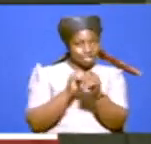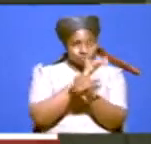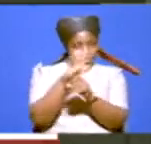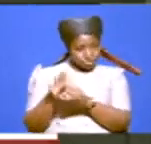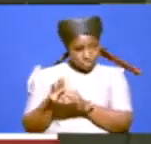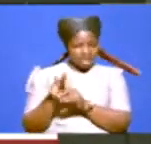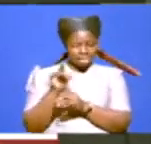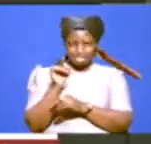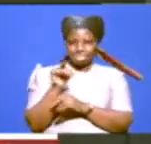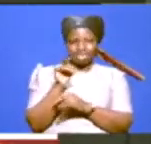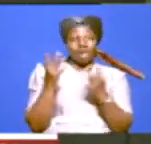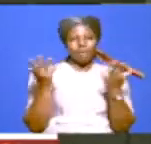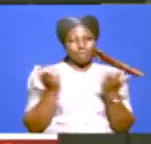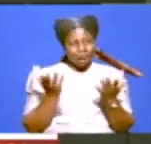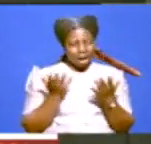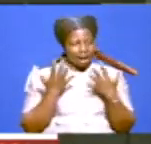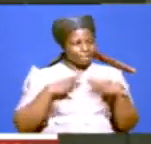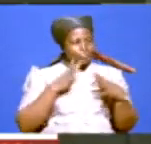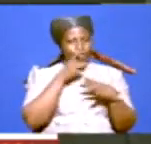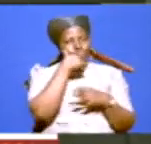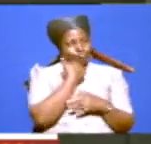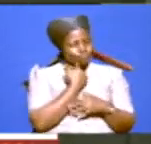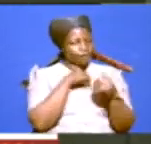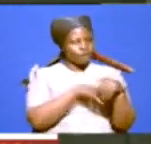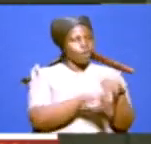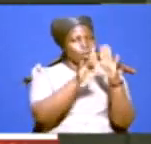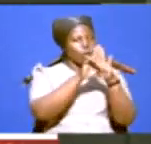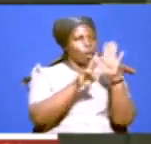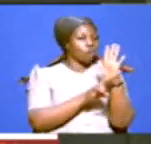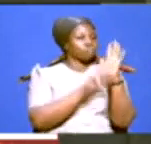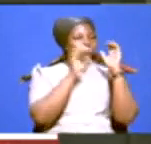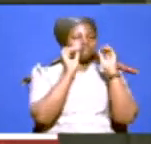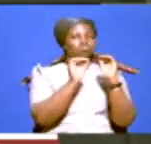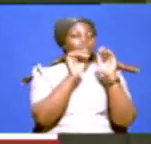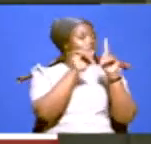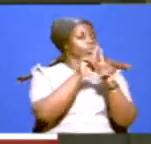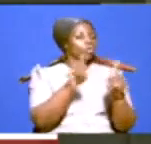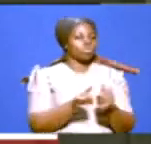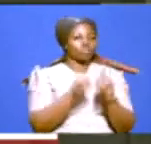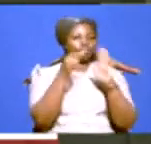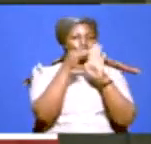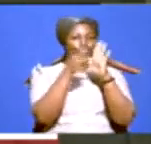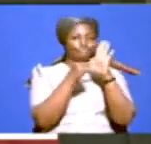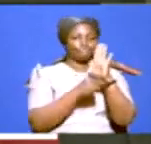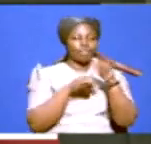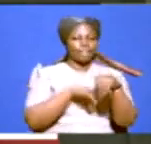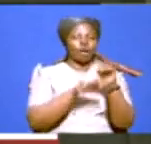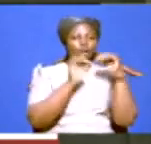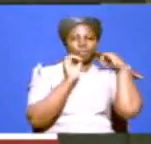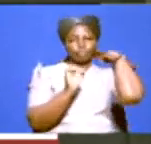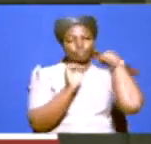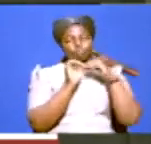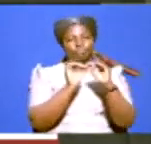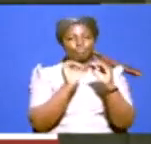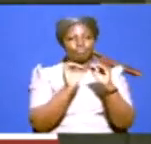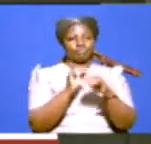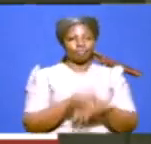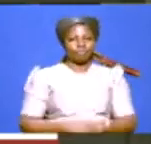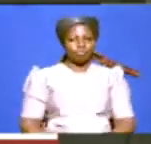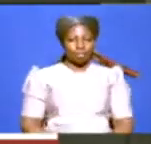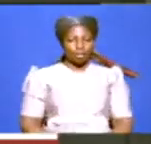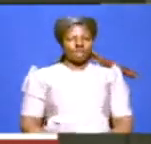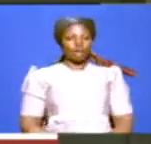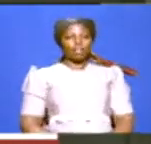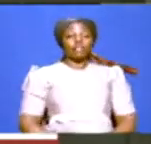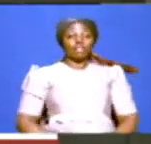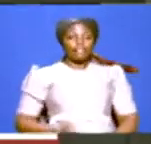non-compliance of individuals to containment measures and protocols and enforcement of the same. The committee